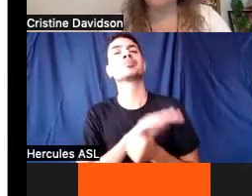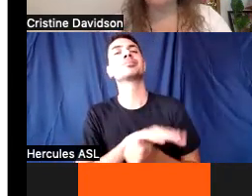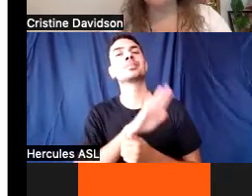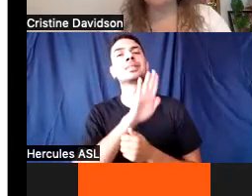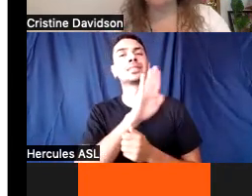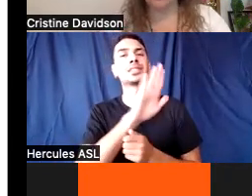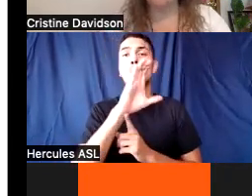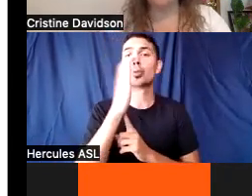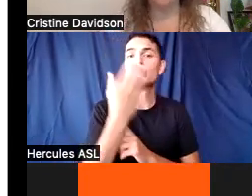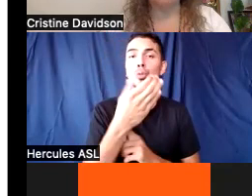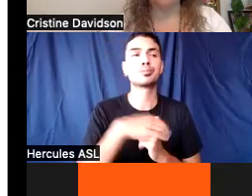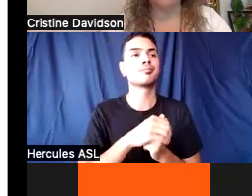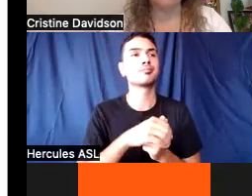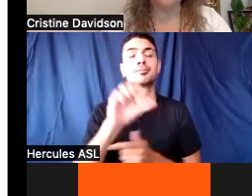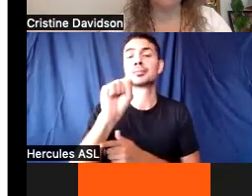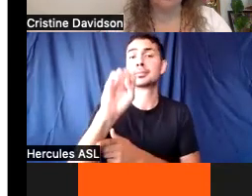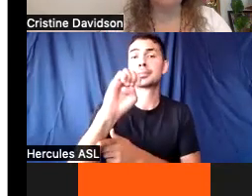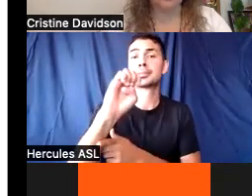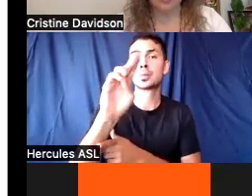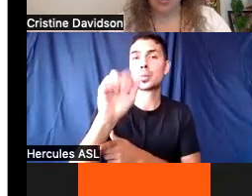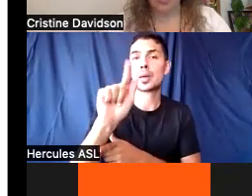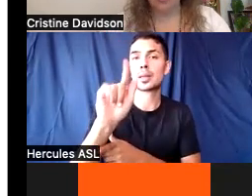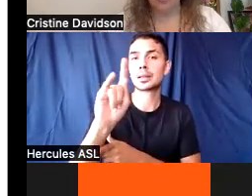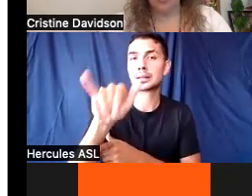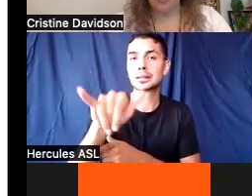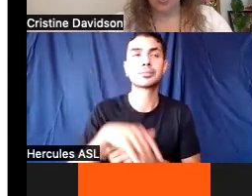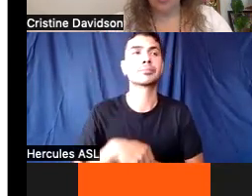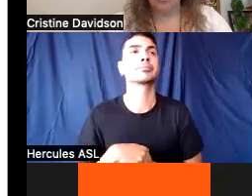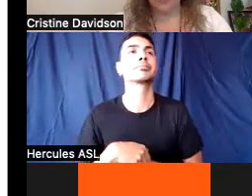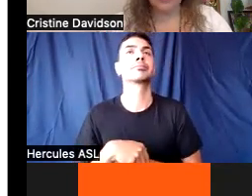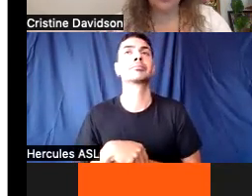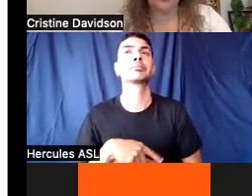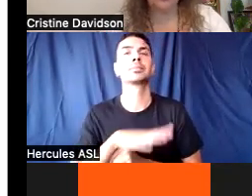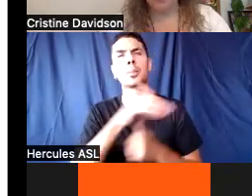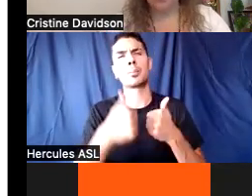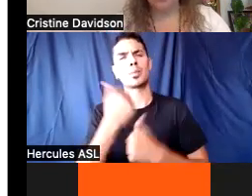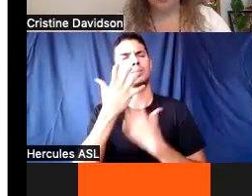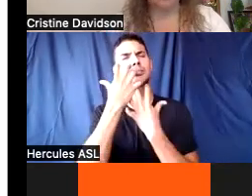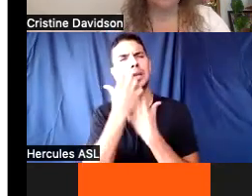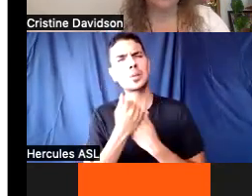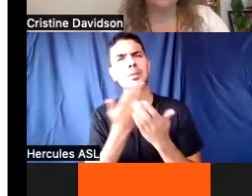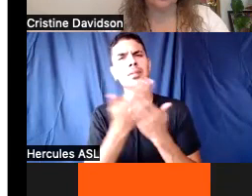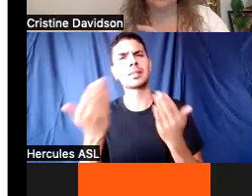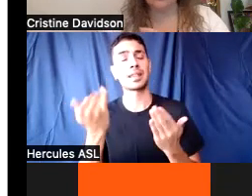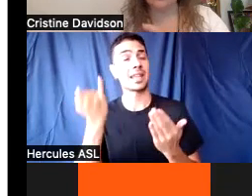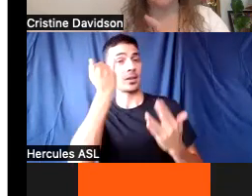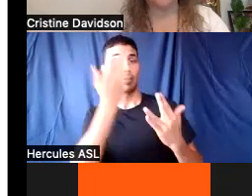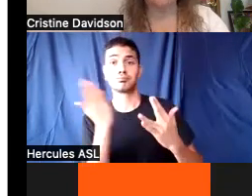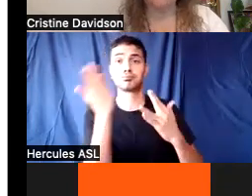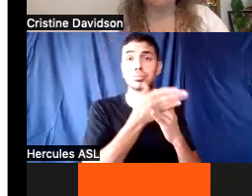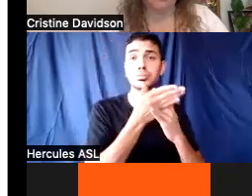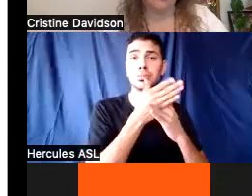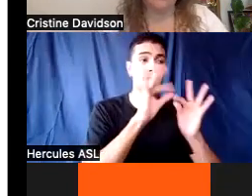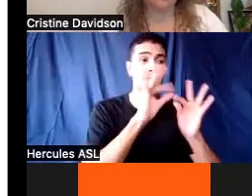sacred things, right? And so if you can interrupt our kinship and our teachings and